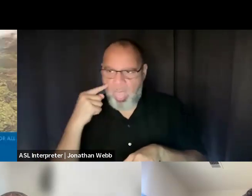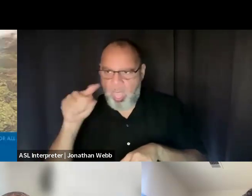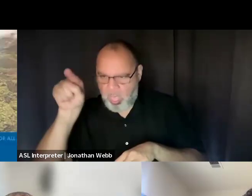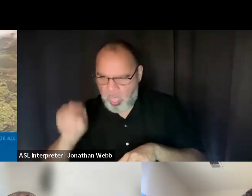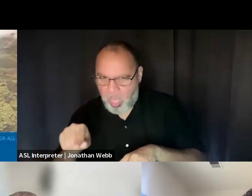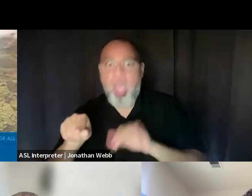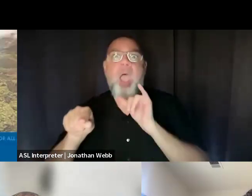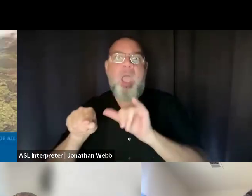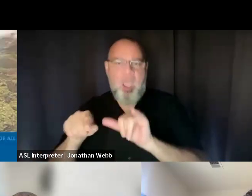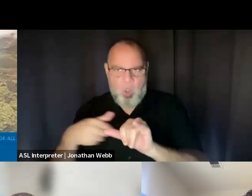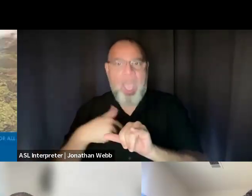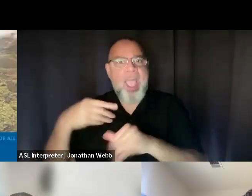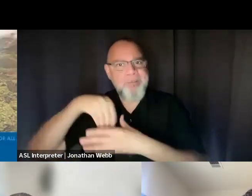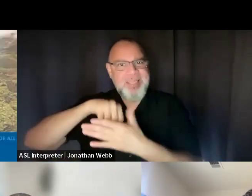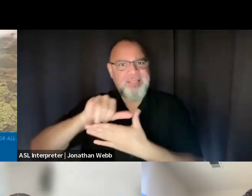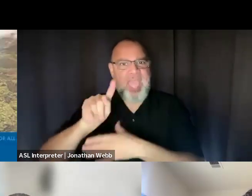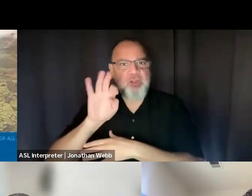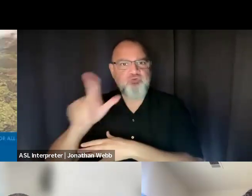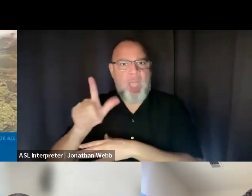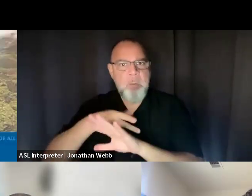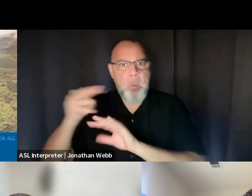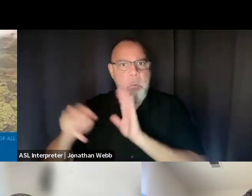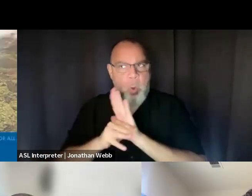Lifeline. And so there's a lot of things that we